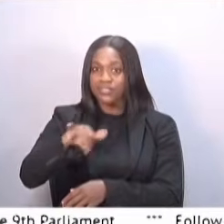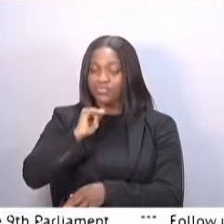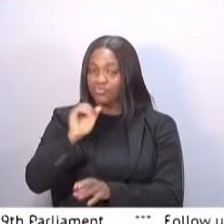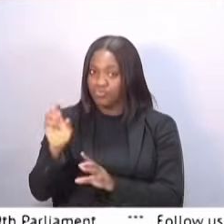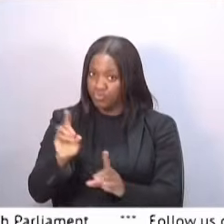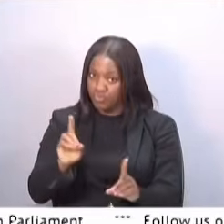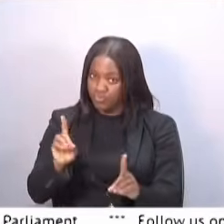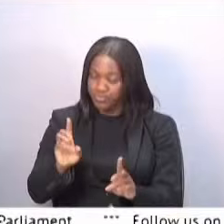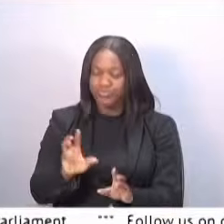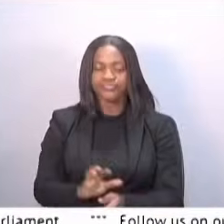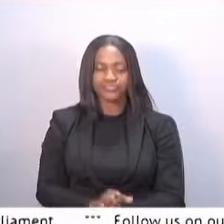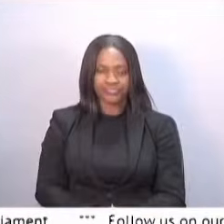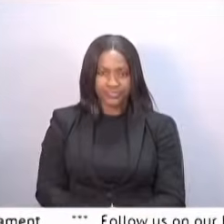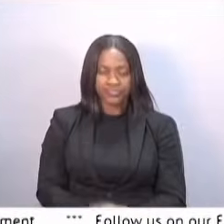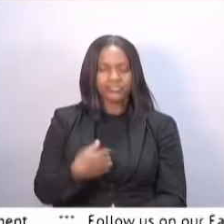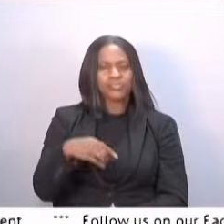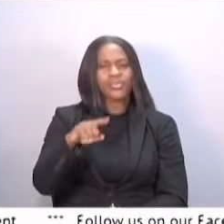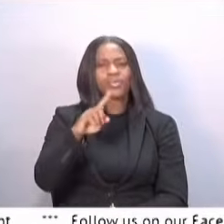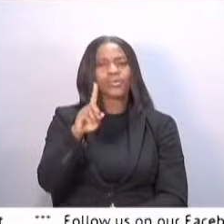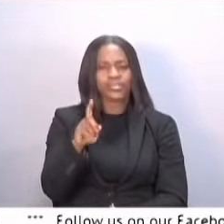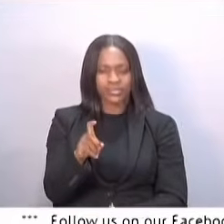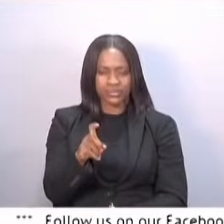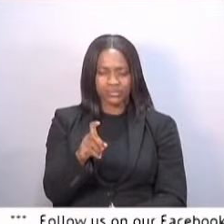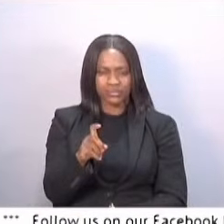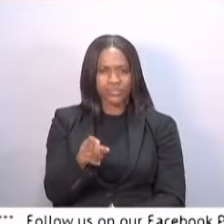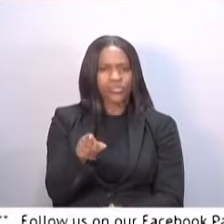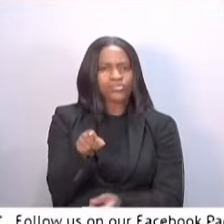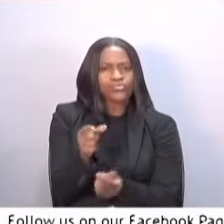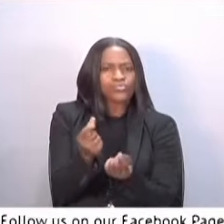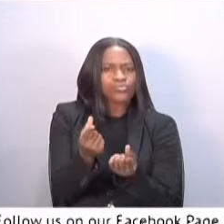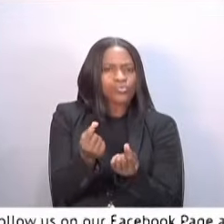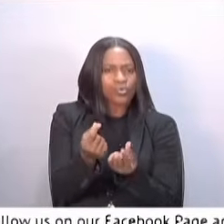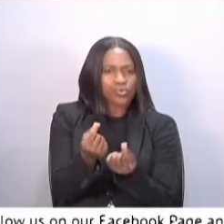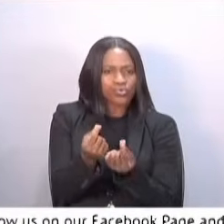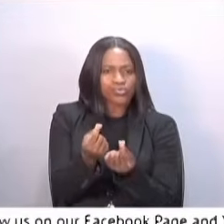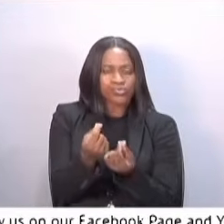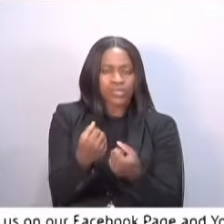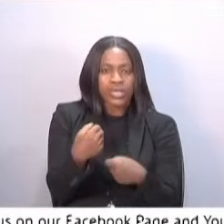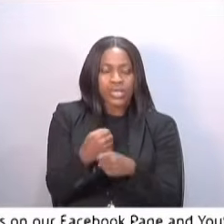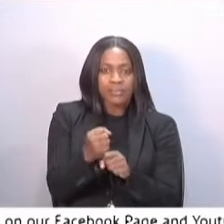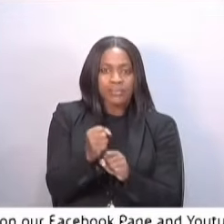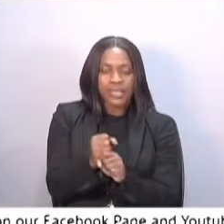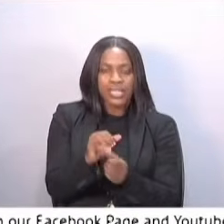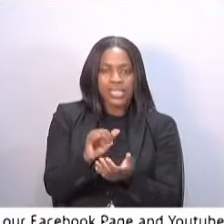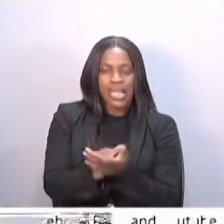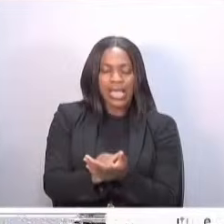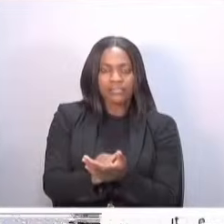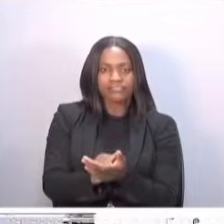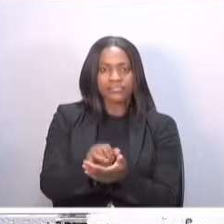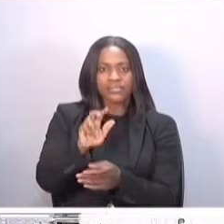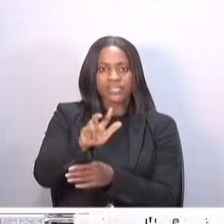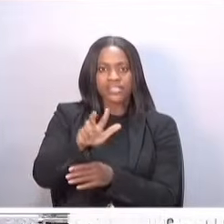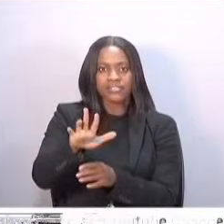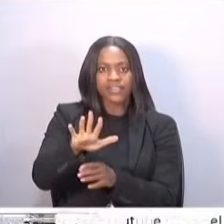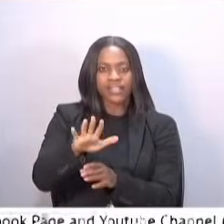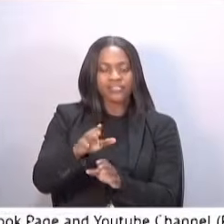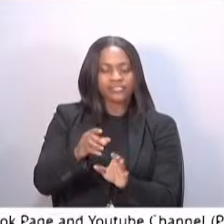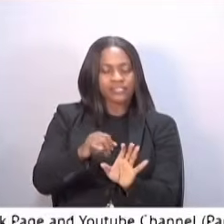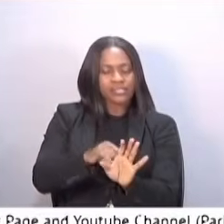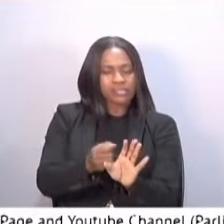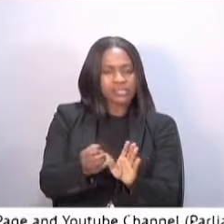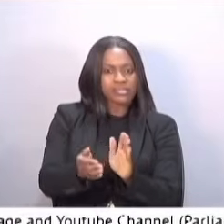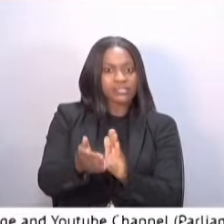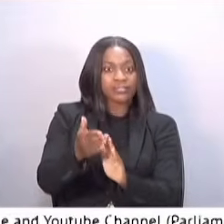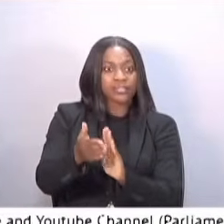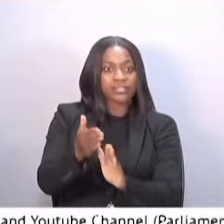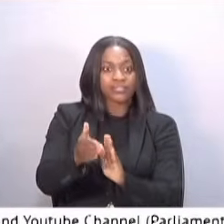My question is, what are you going to do to facilitate the implementation of the outstanding